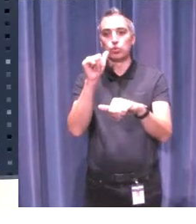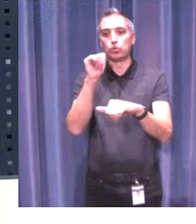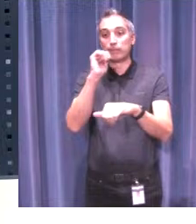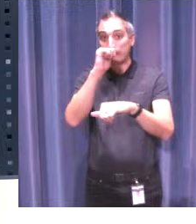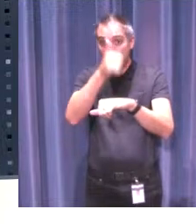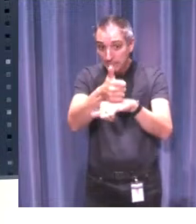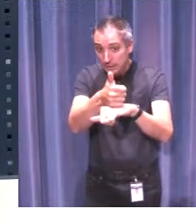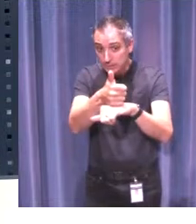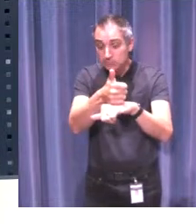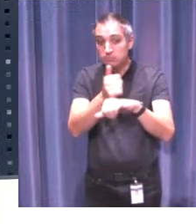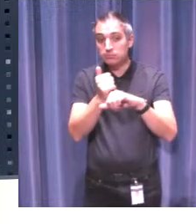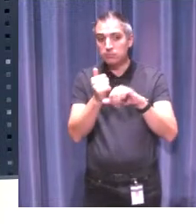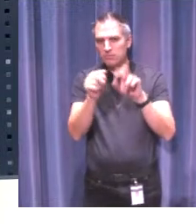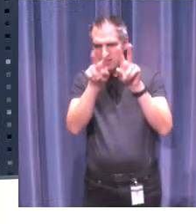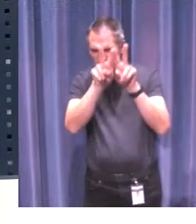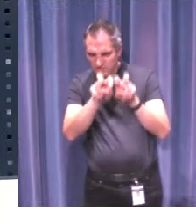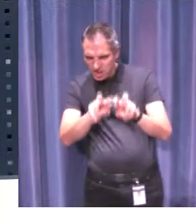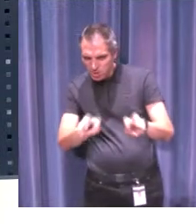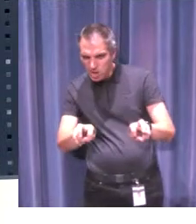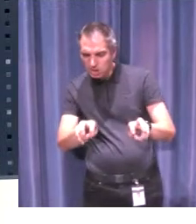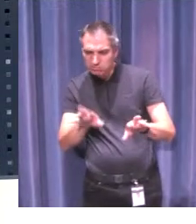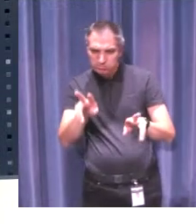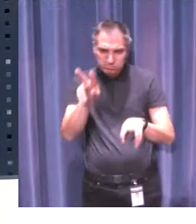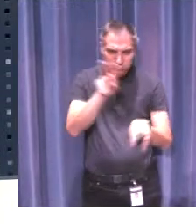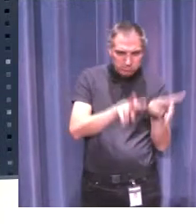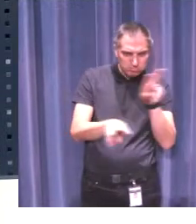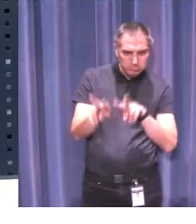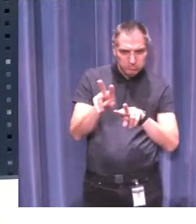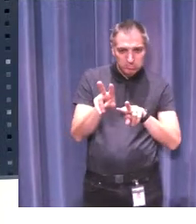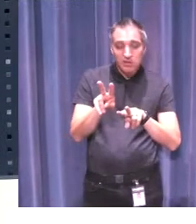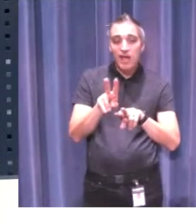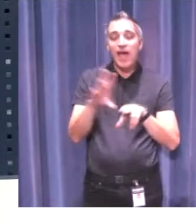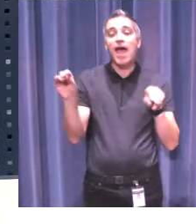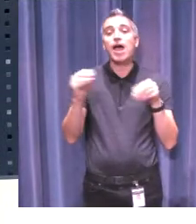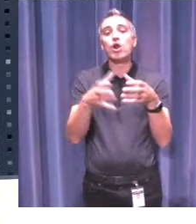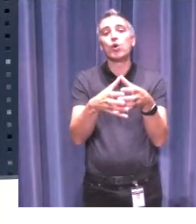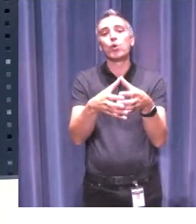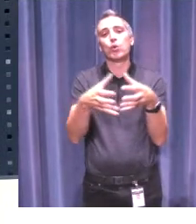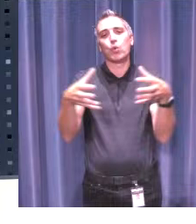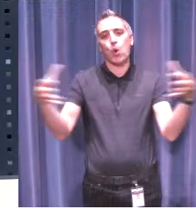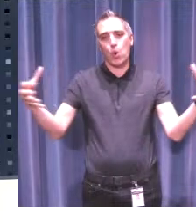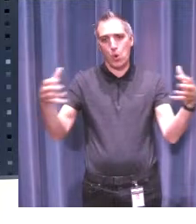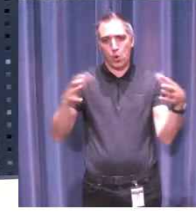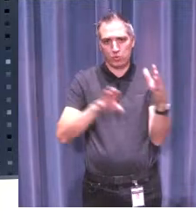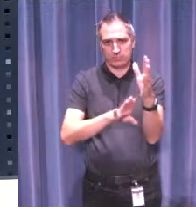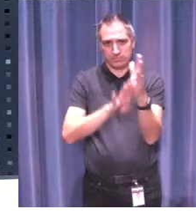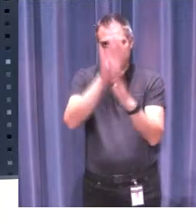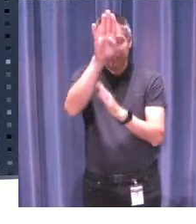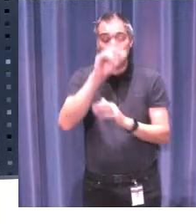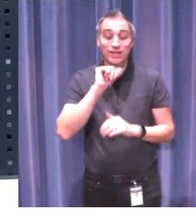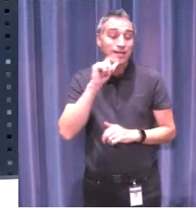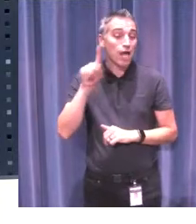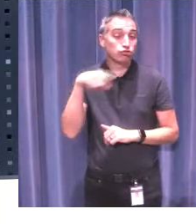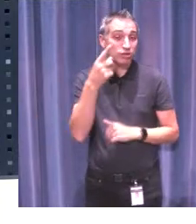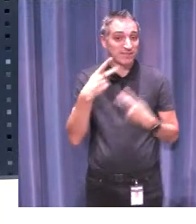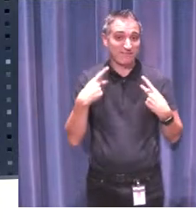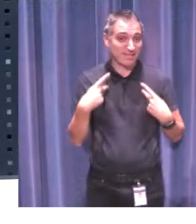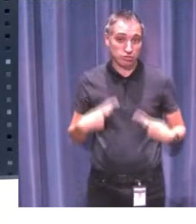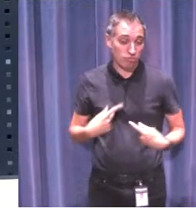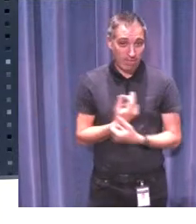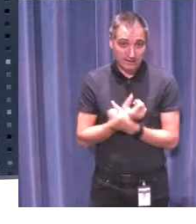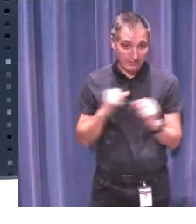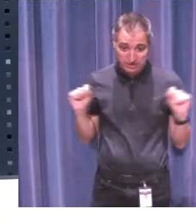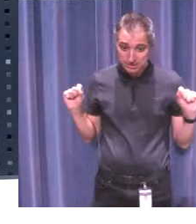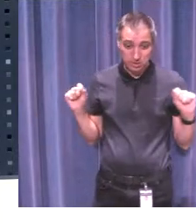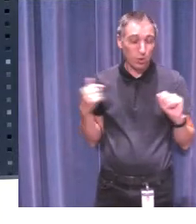evaluate, and grow, as this is an issue not just with the physical safety. We